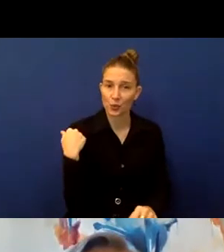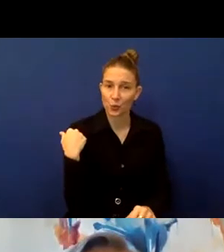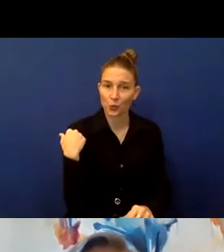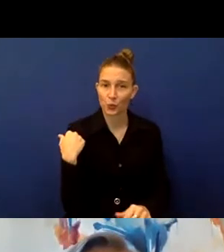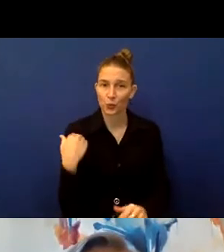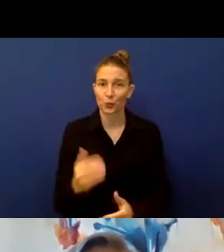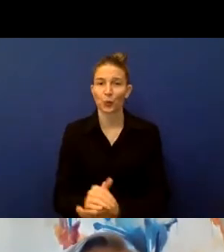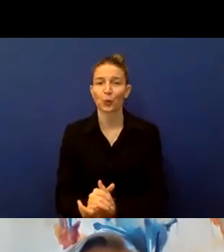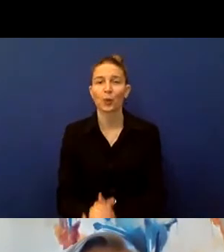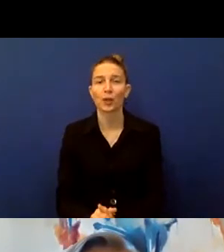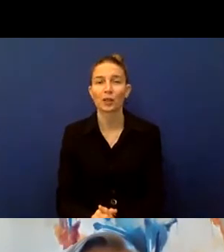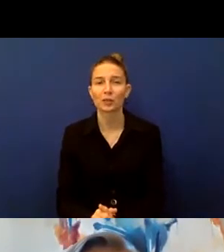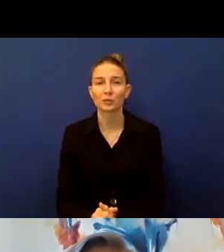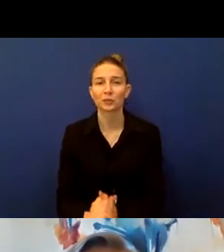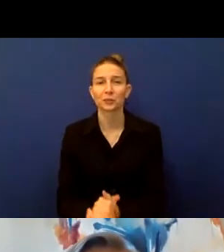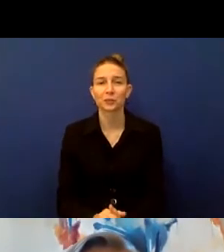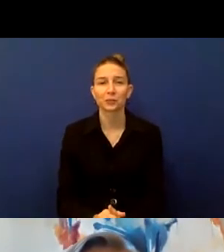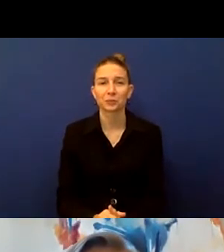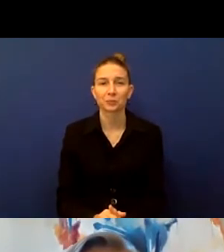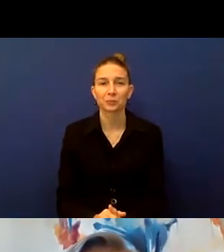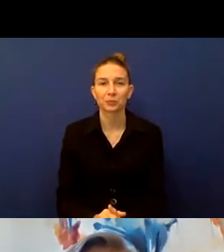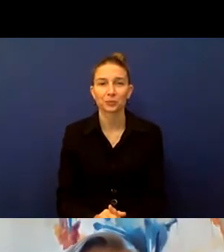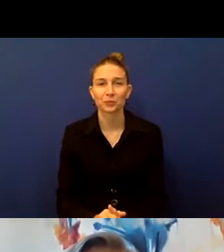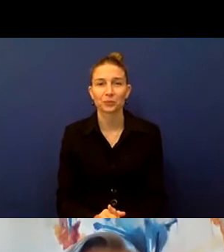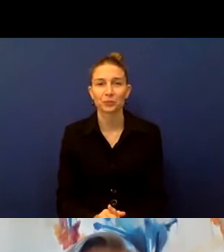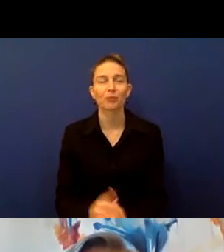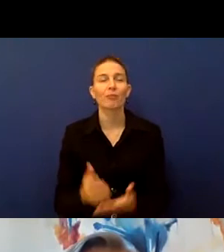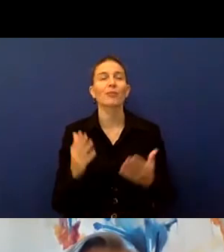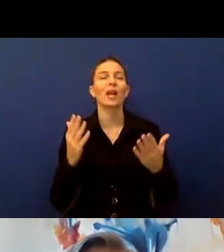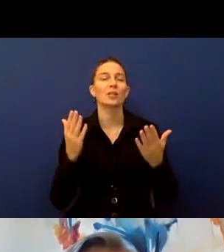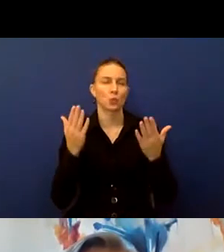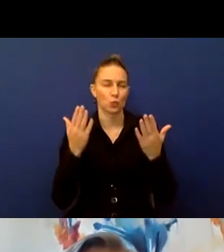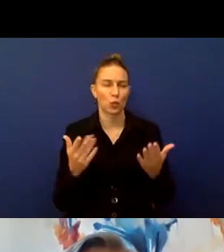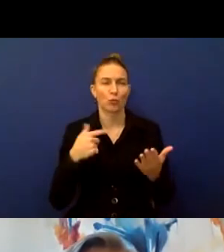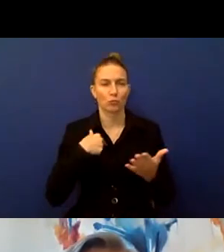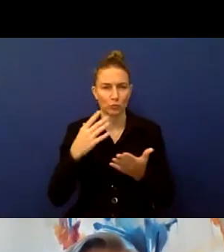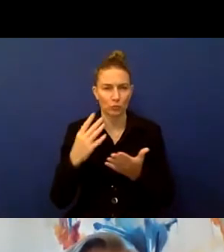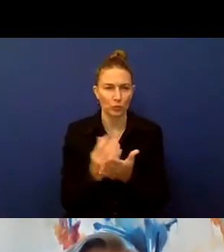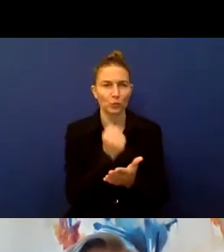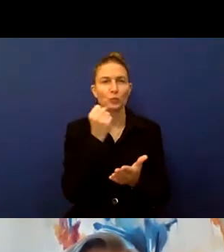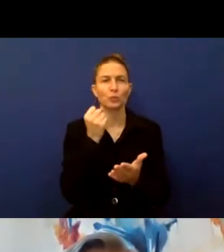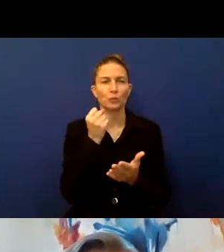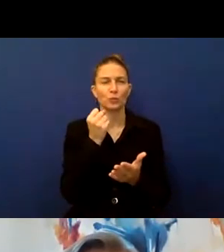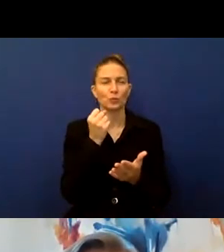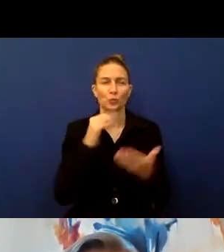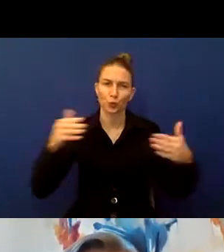In the meantime, I will take a little bit of time to introduce you to this side event.